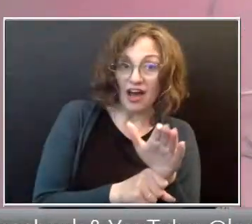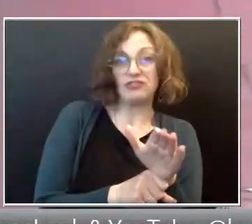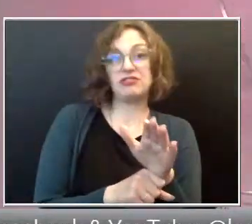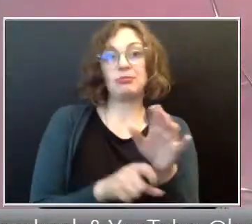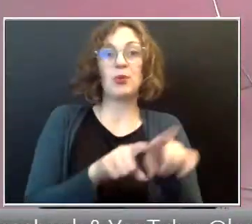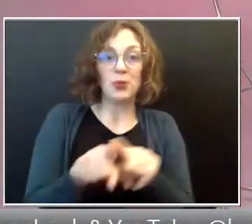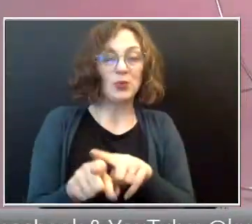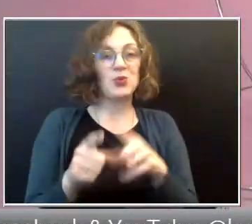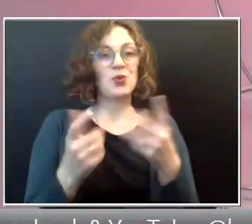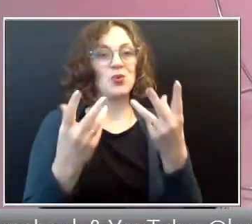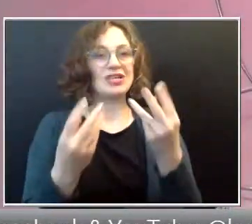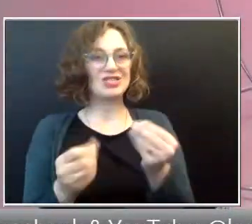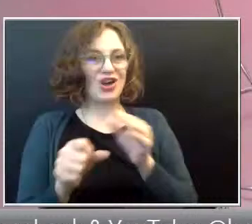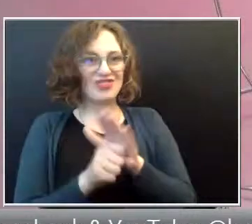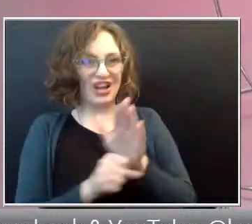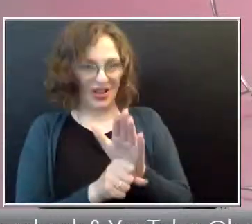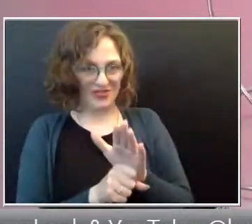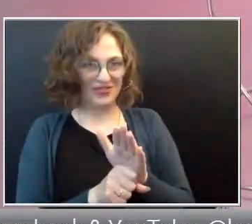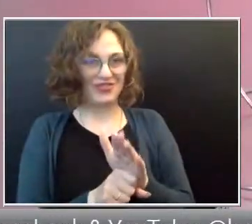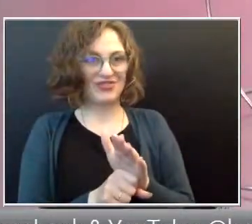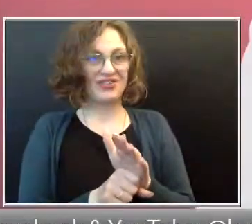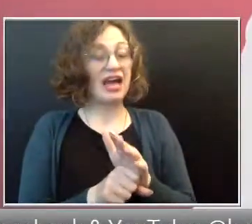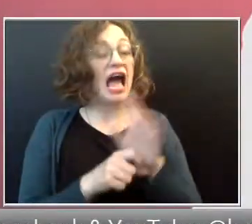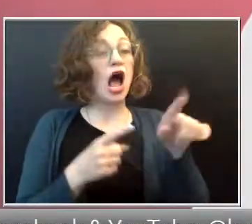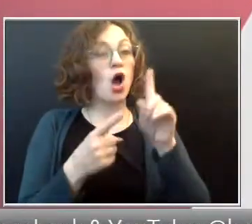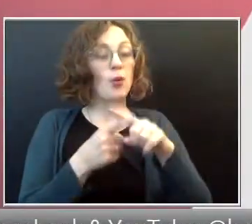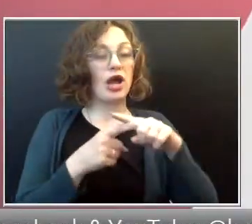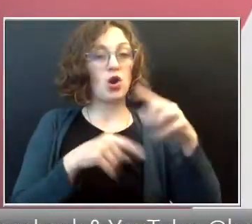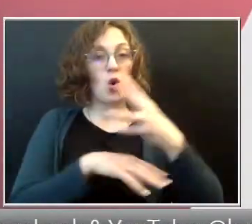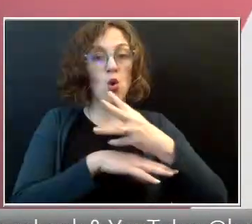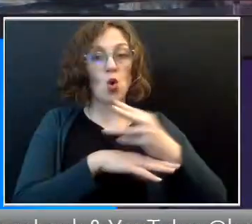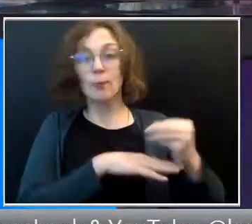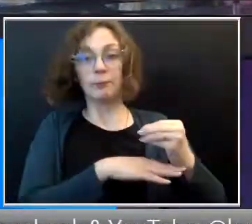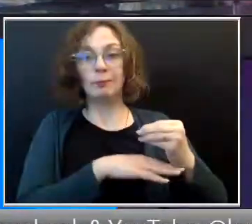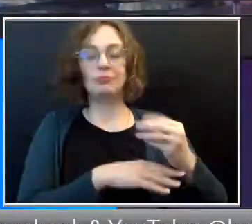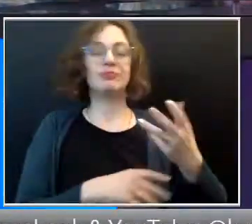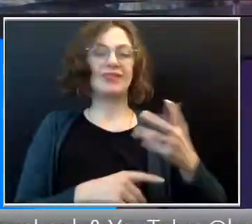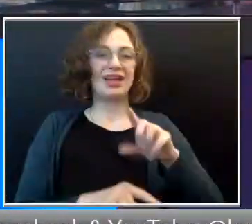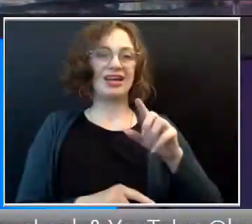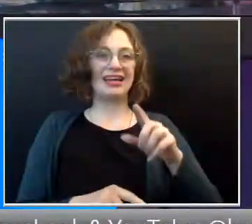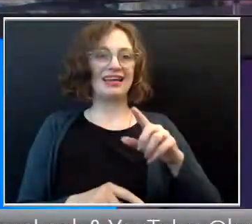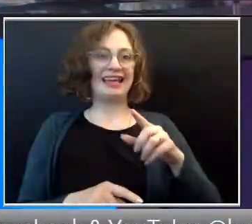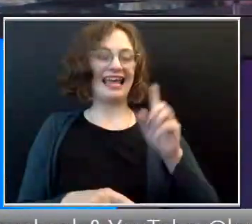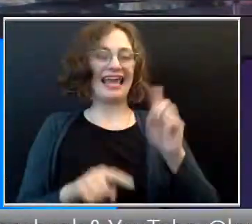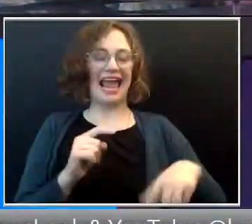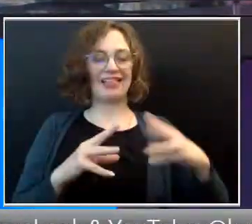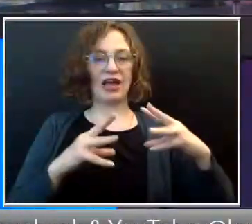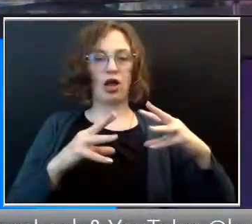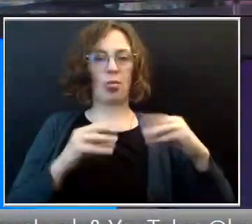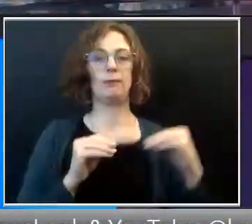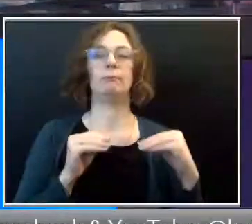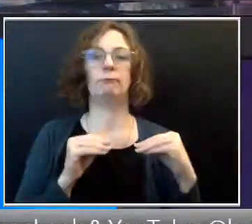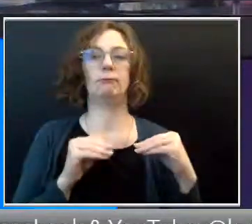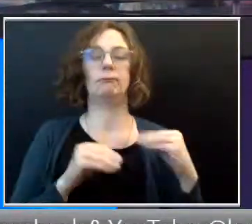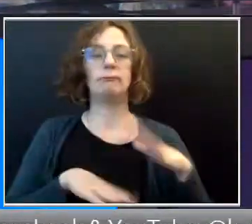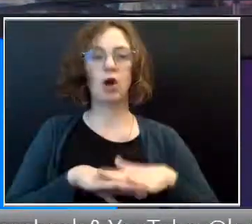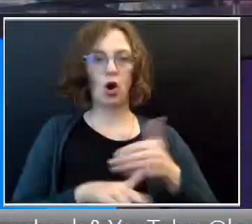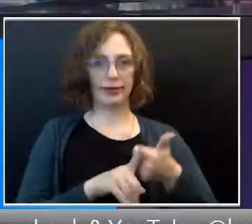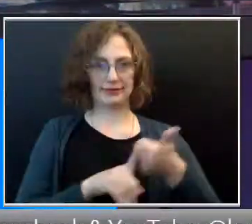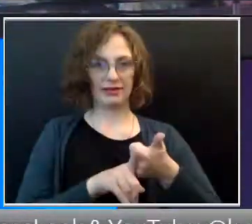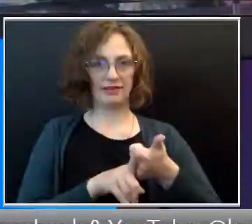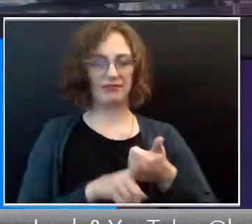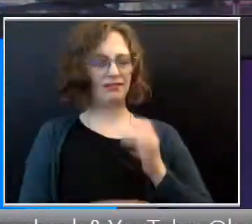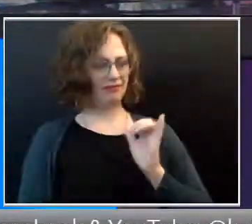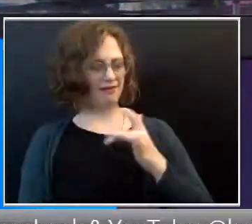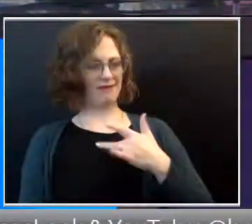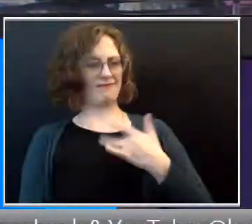that vacuum, it does not collapse on itself. This feels kind of like rubber, like a rubbery material. How do you get this into Doug's brain?